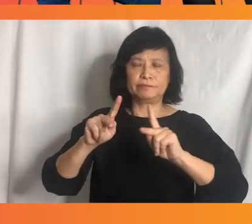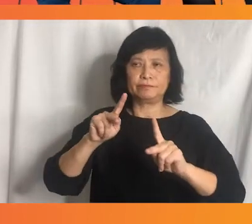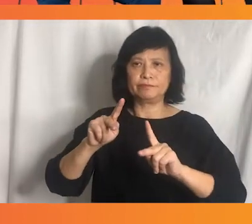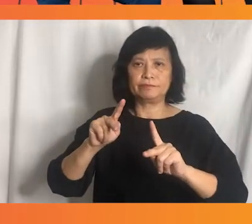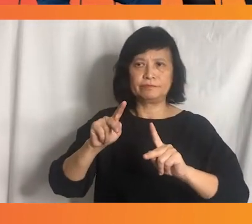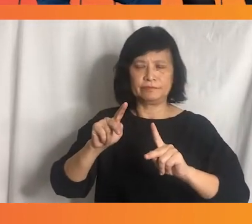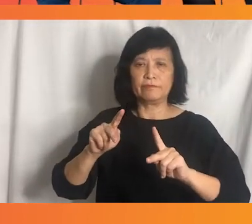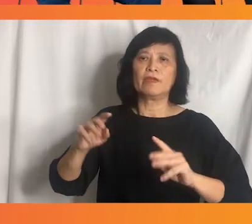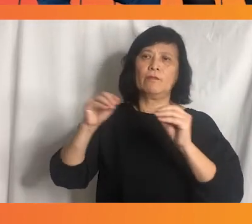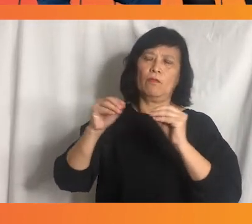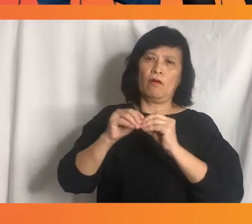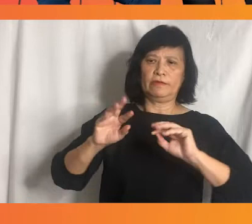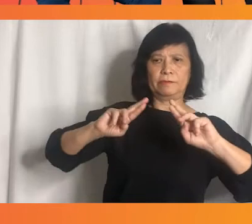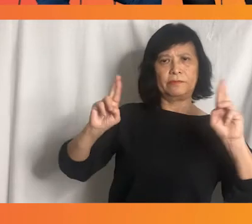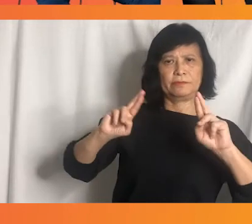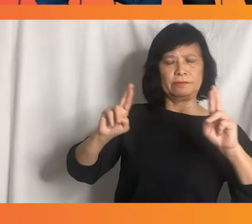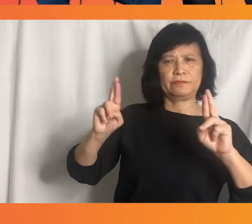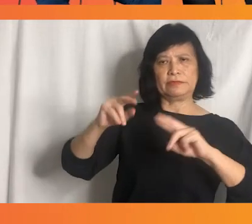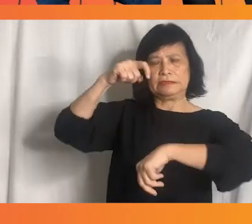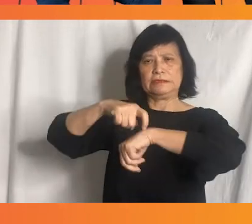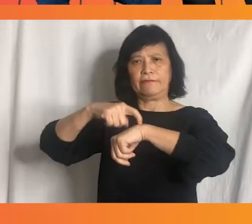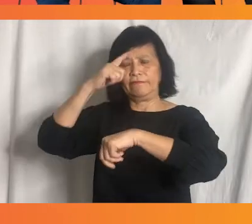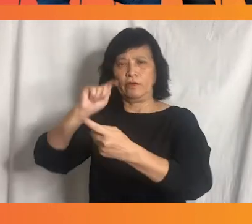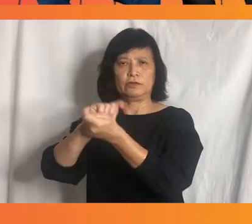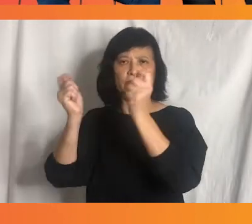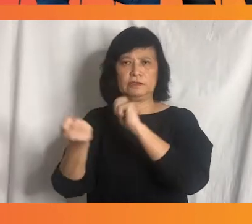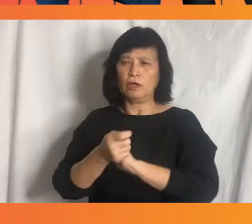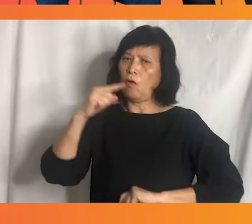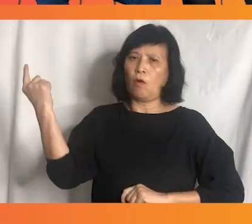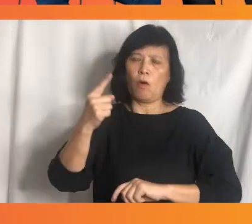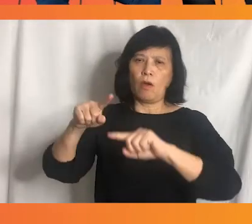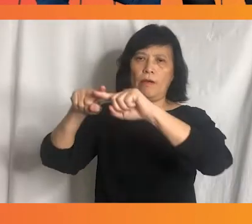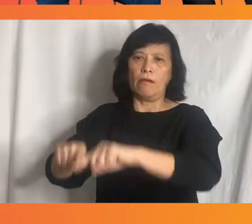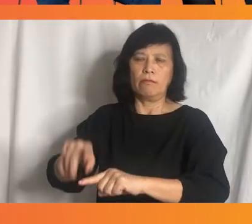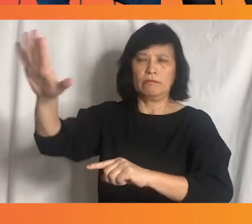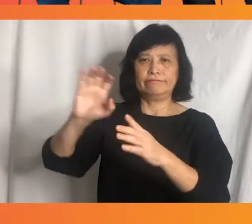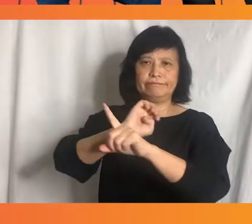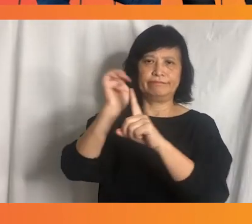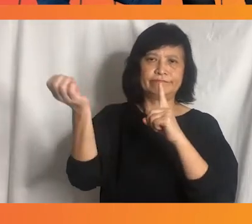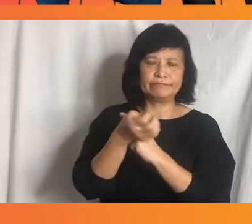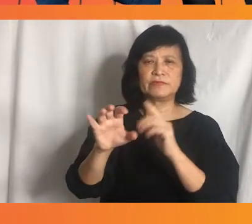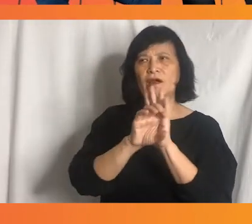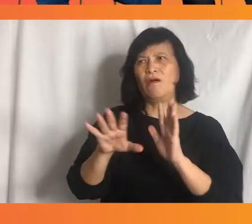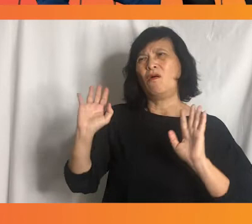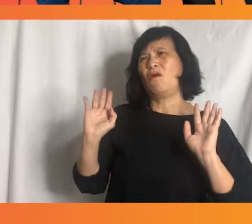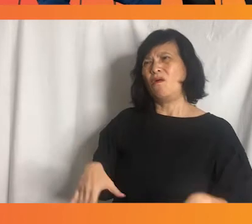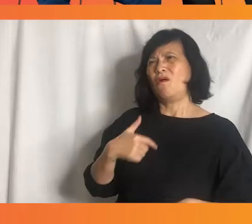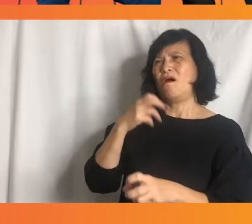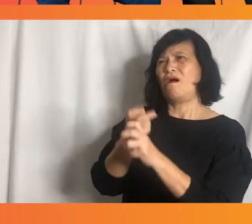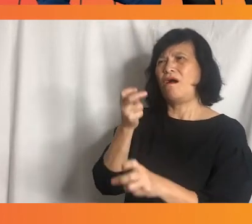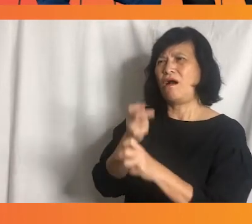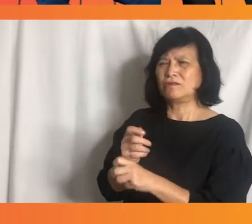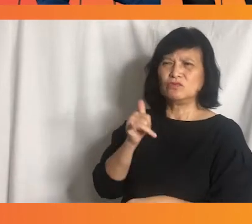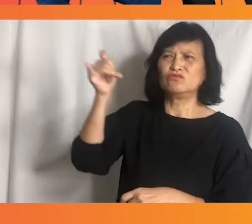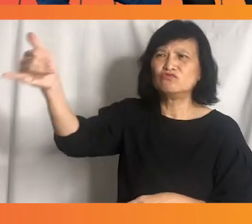preparatory stage of change, they tend to place more emphasis on environmental barriers. For example, oh, it's so hard to get